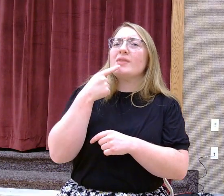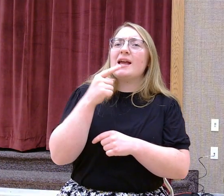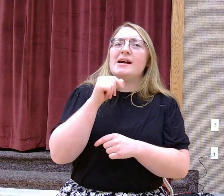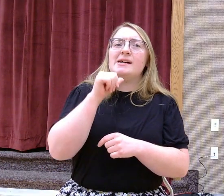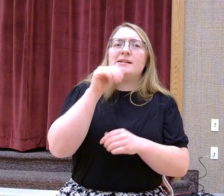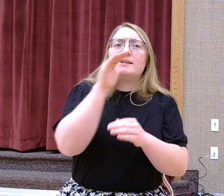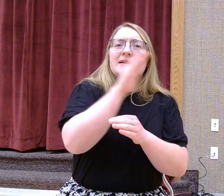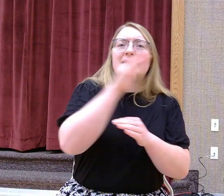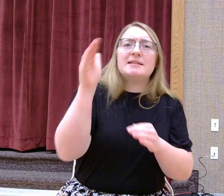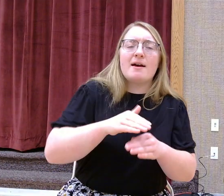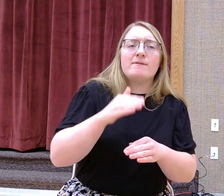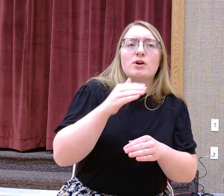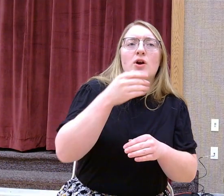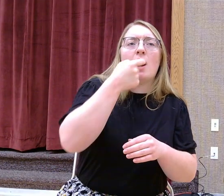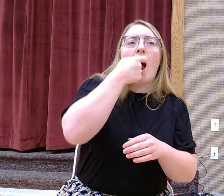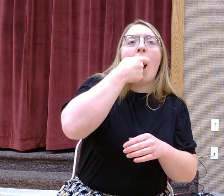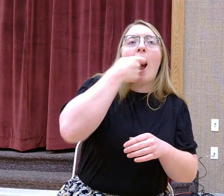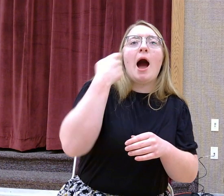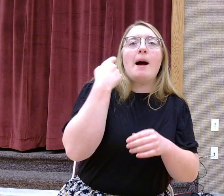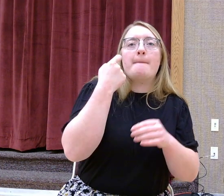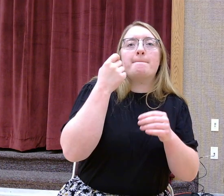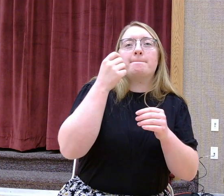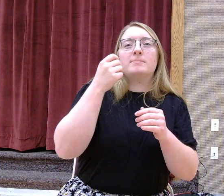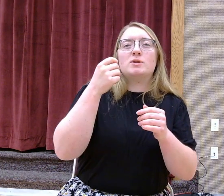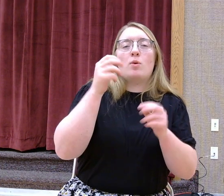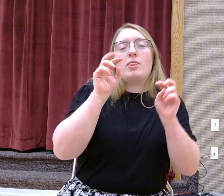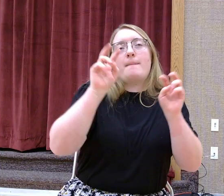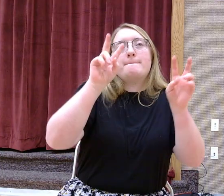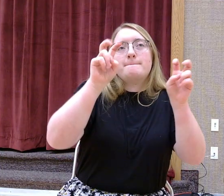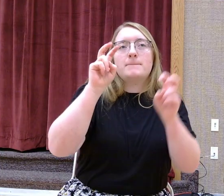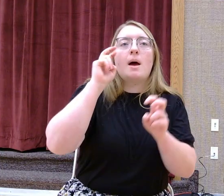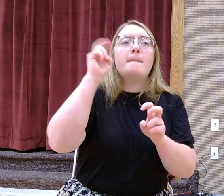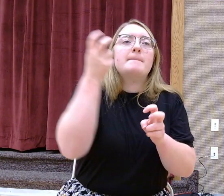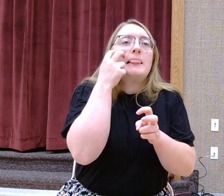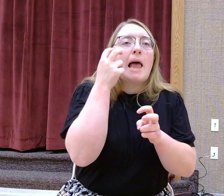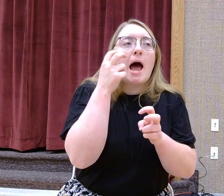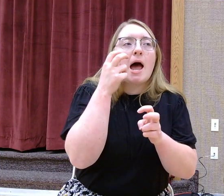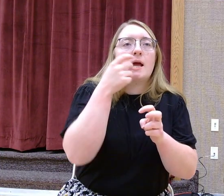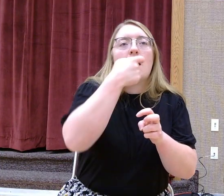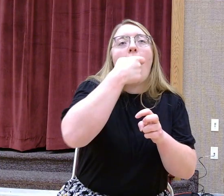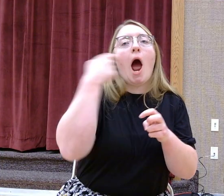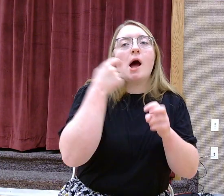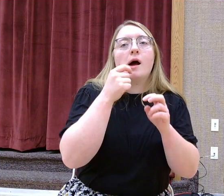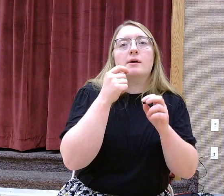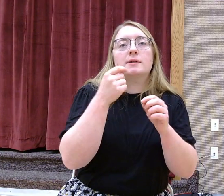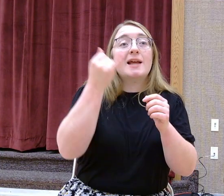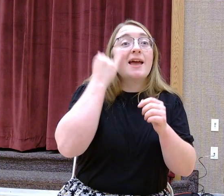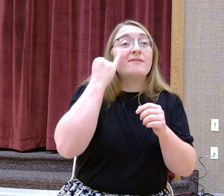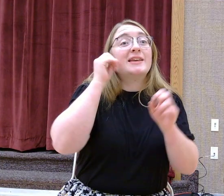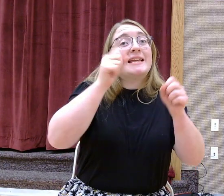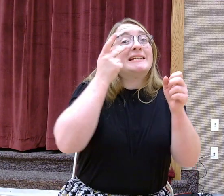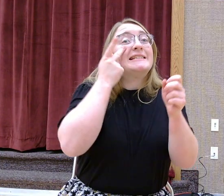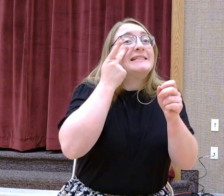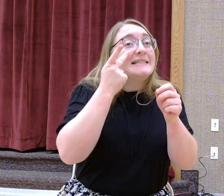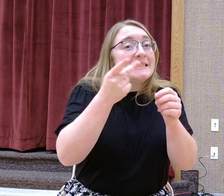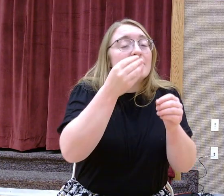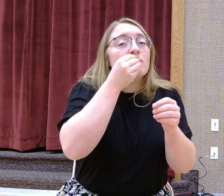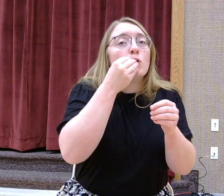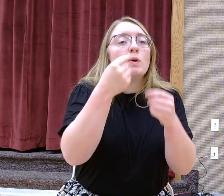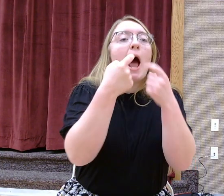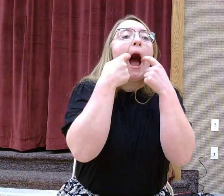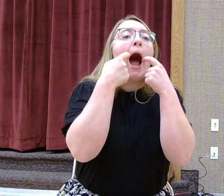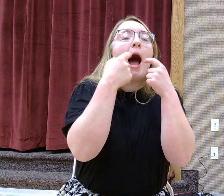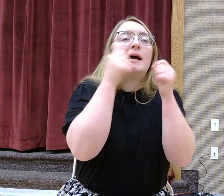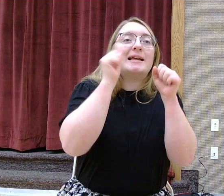So if you can see the food in their mouth, Different. then you try and grab Different. it? Yeah, if you can see it and you think you can pull it out, obviously that'd be